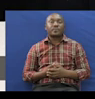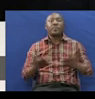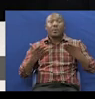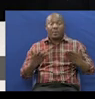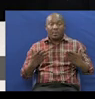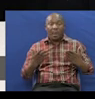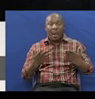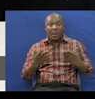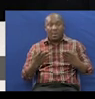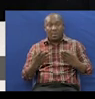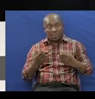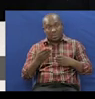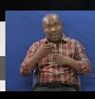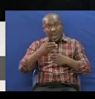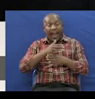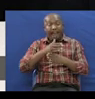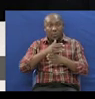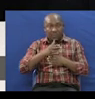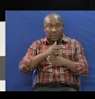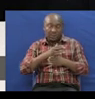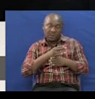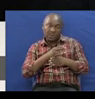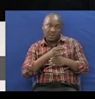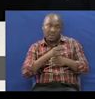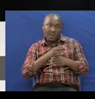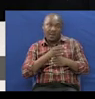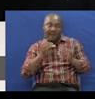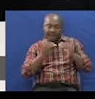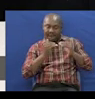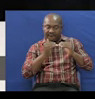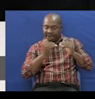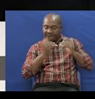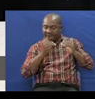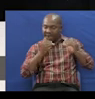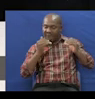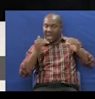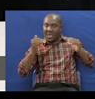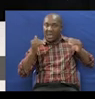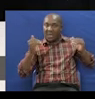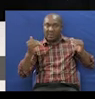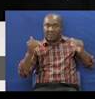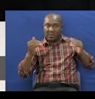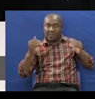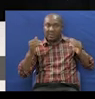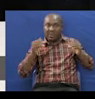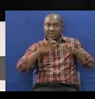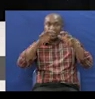the issue of flattening sphere is termed as a